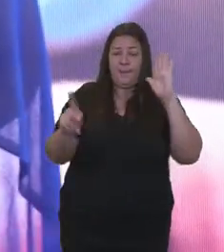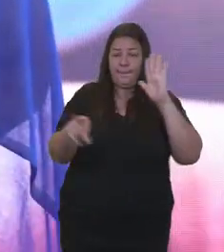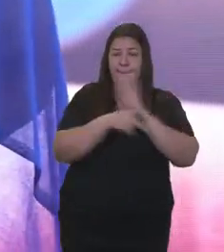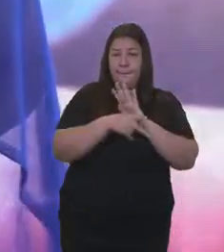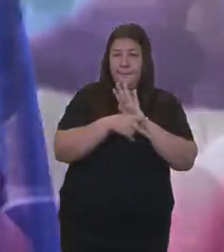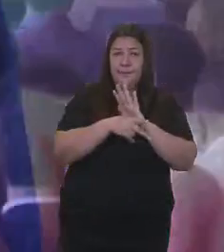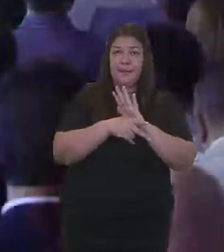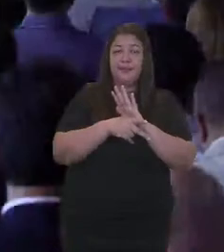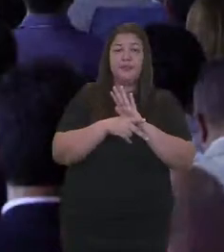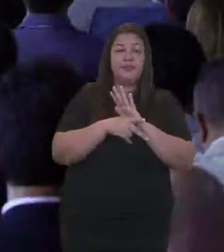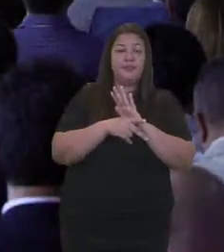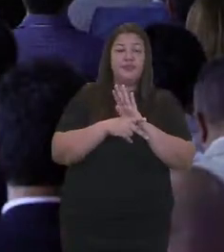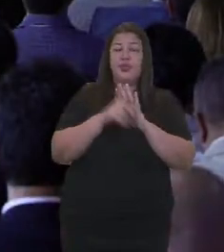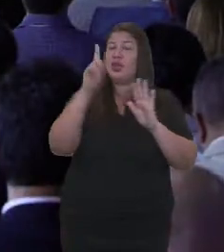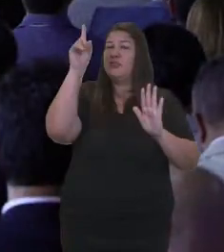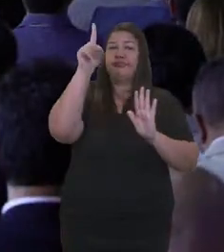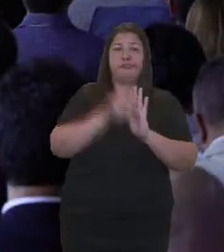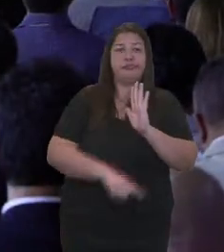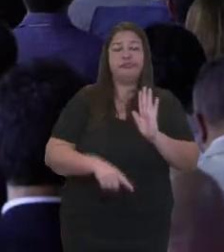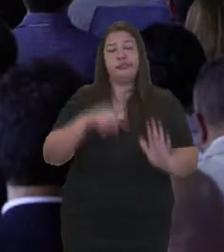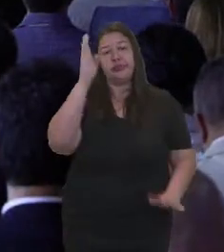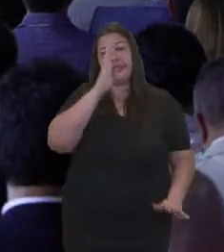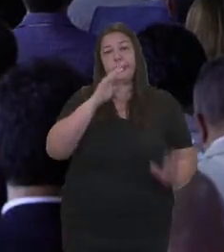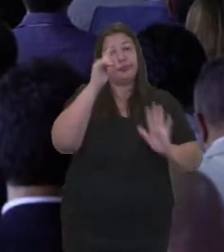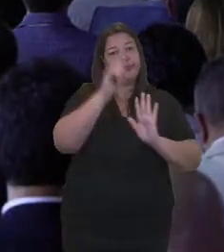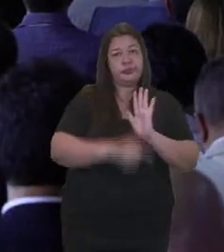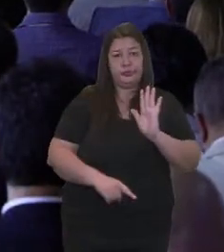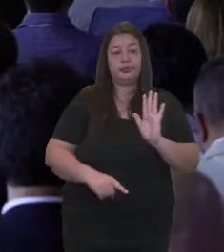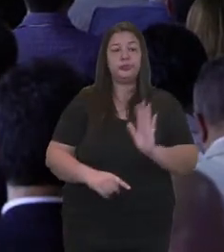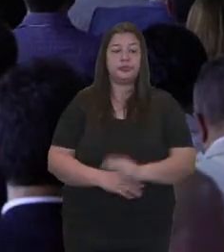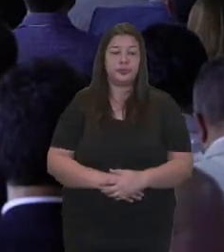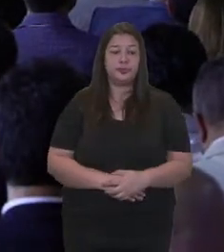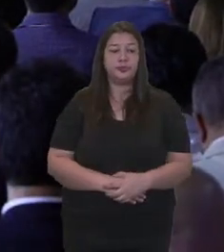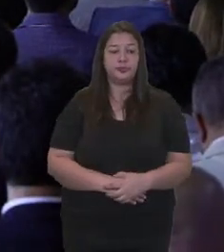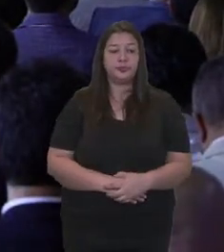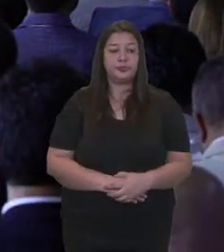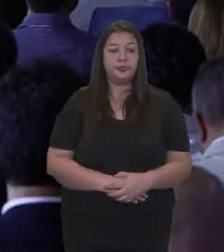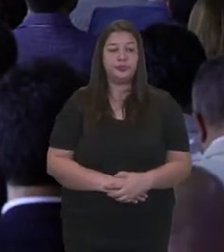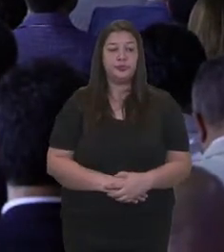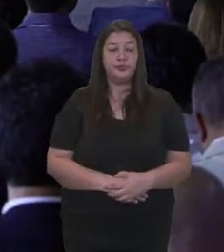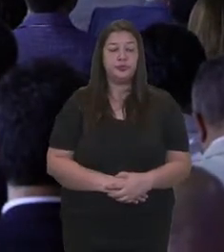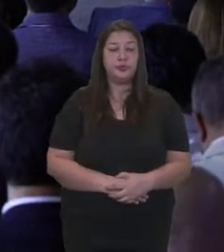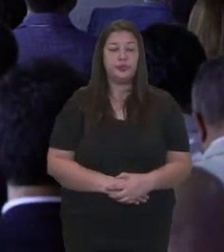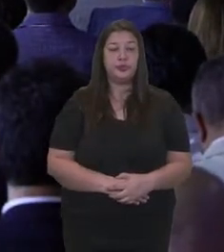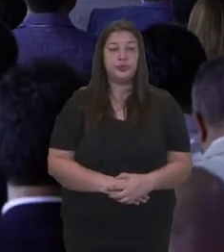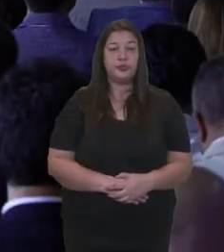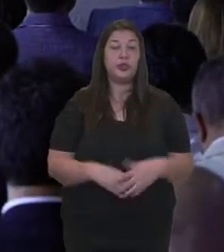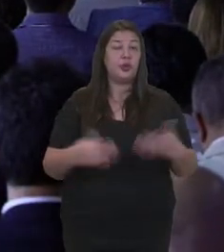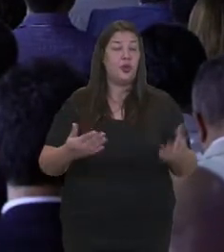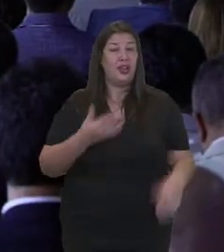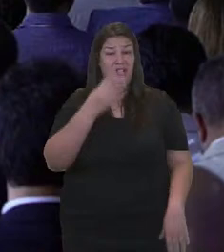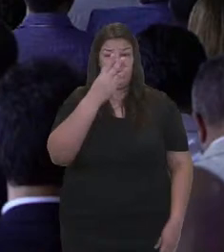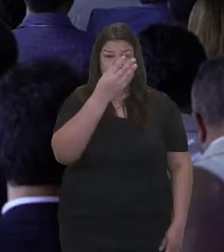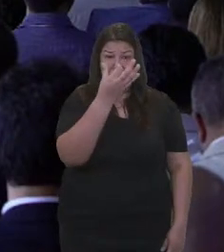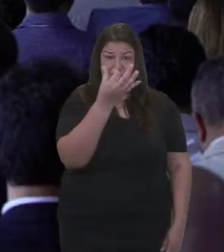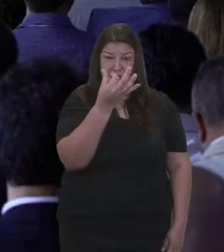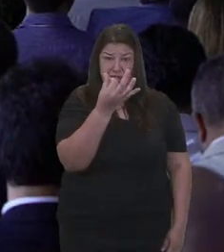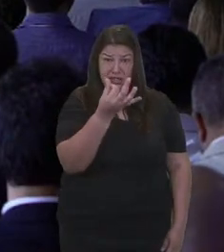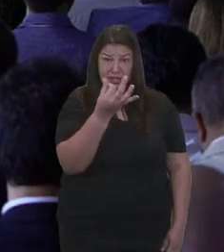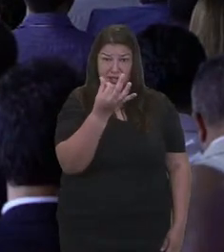the 36th place in the global ranking of digital inclusion. So this is a